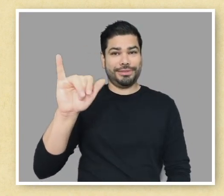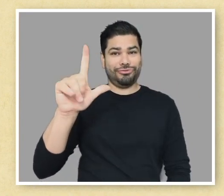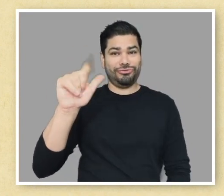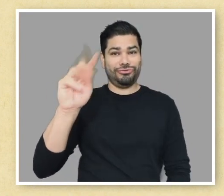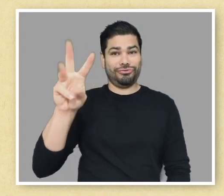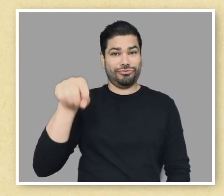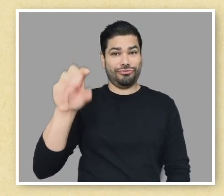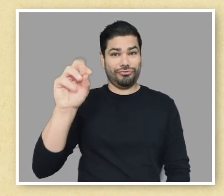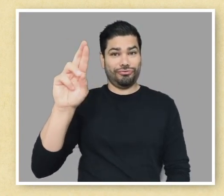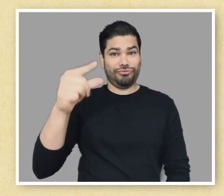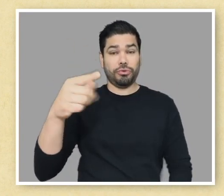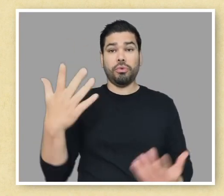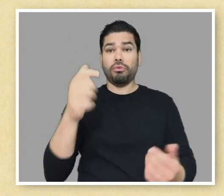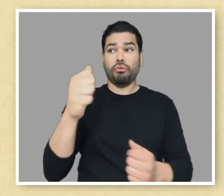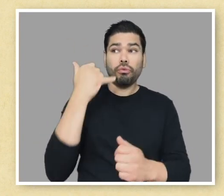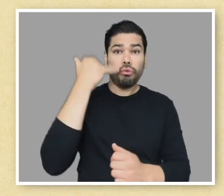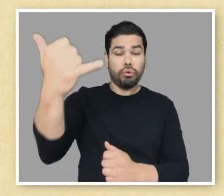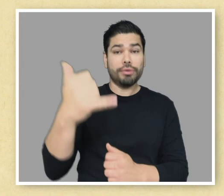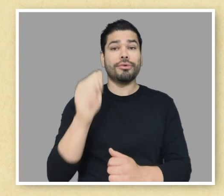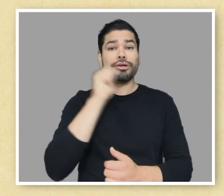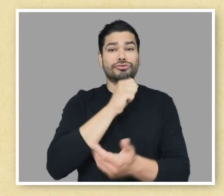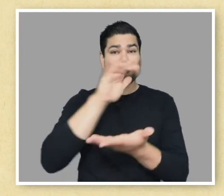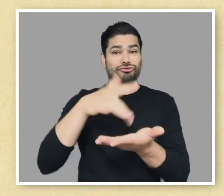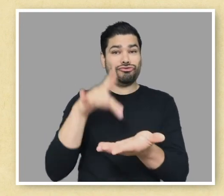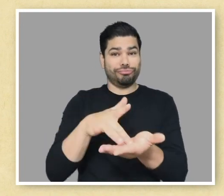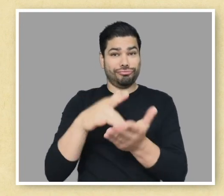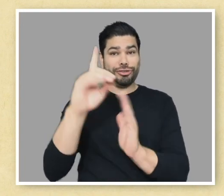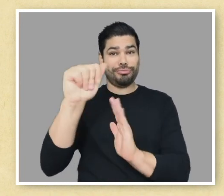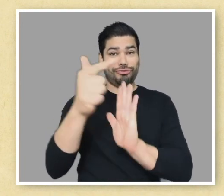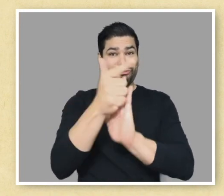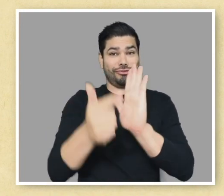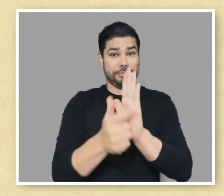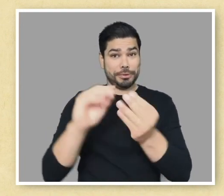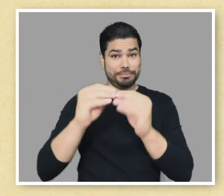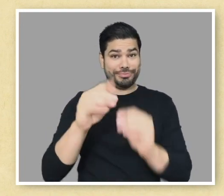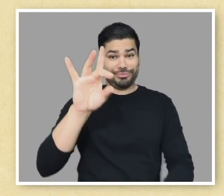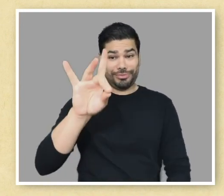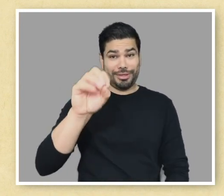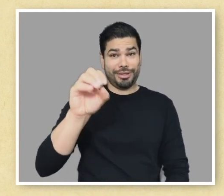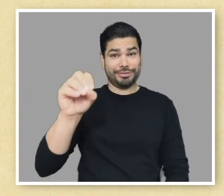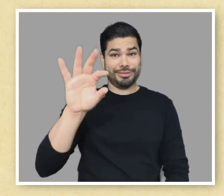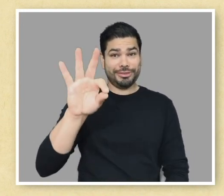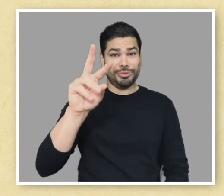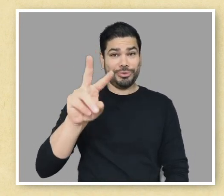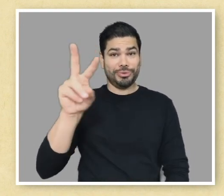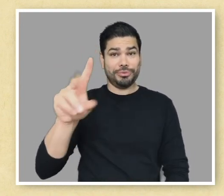azdisabilitylaw.org or call the Arizona Center for Disability Law at